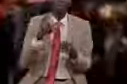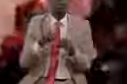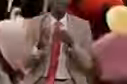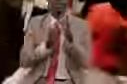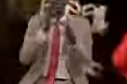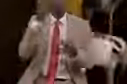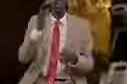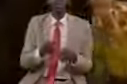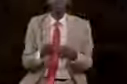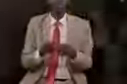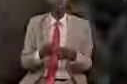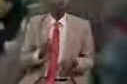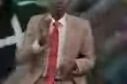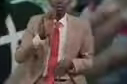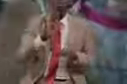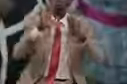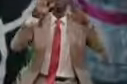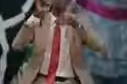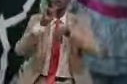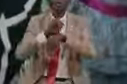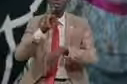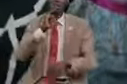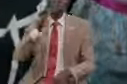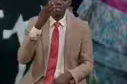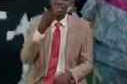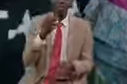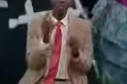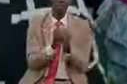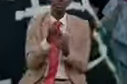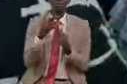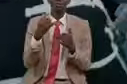Your miracle is right there with you. Let's check.